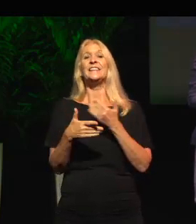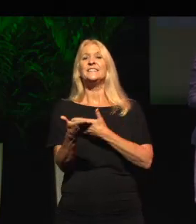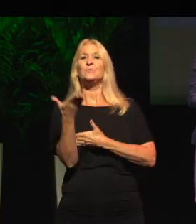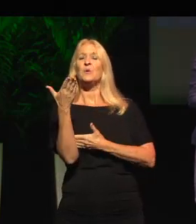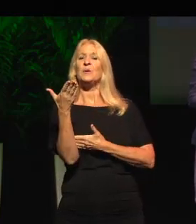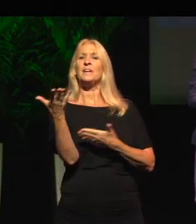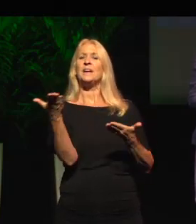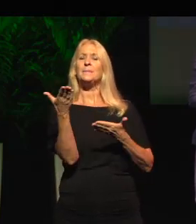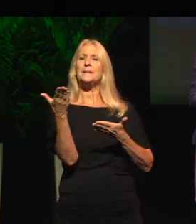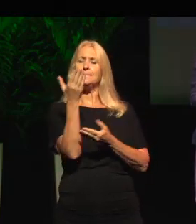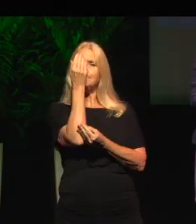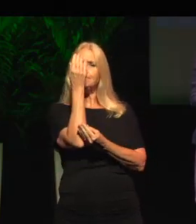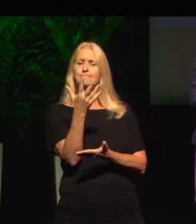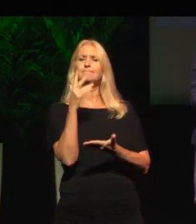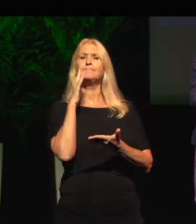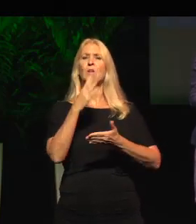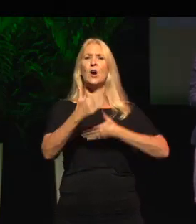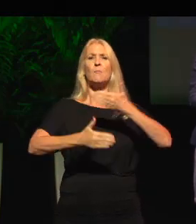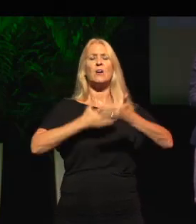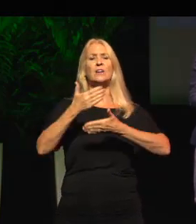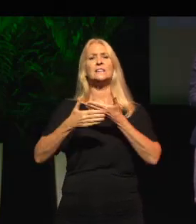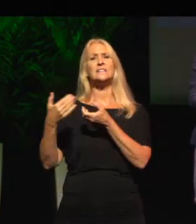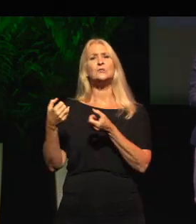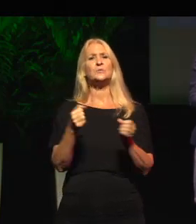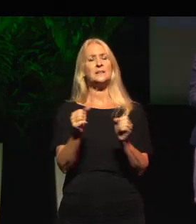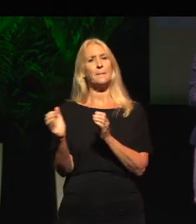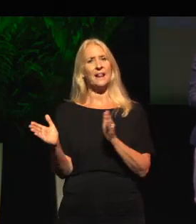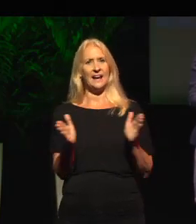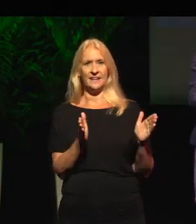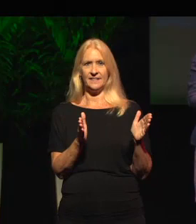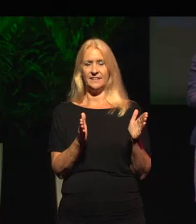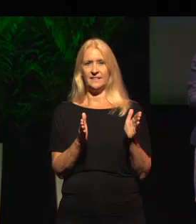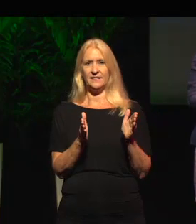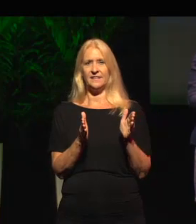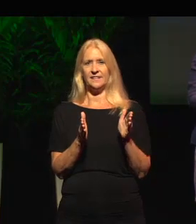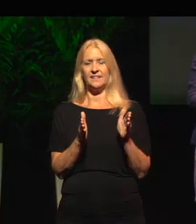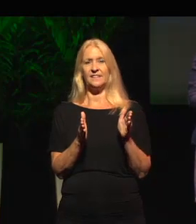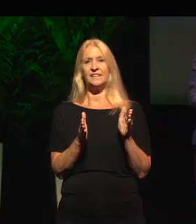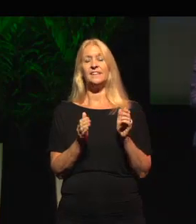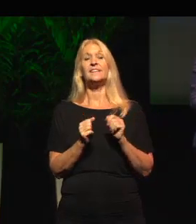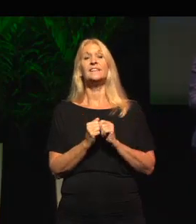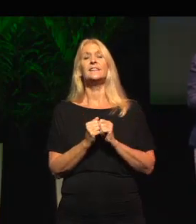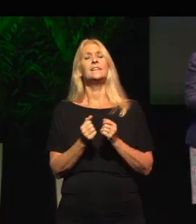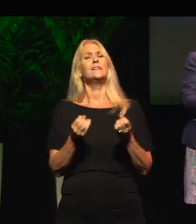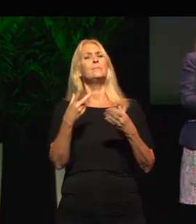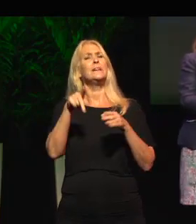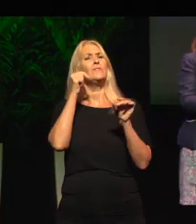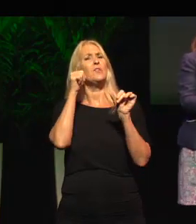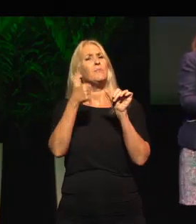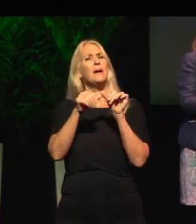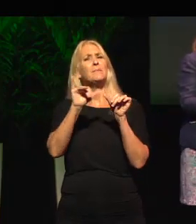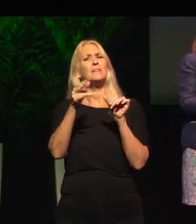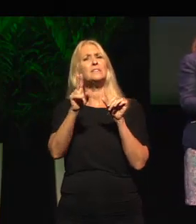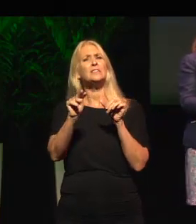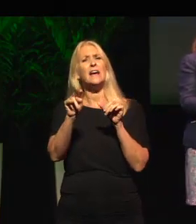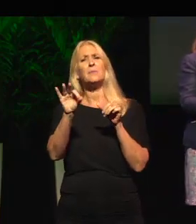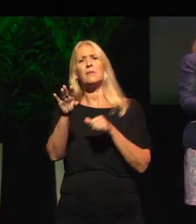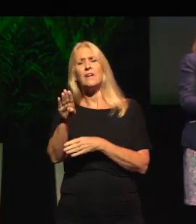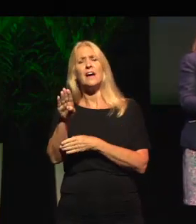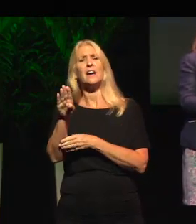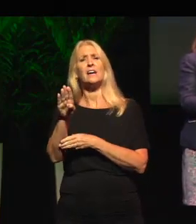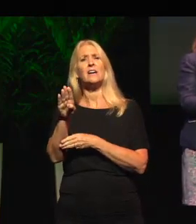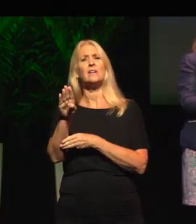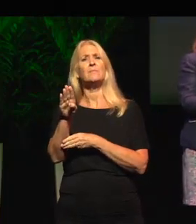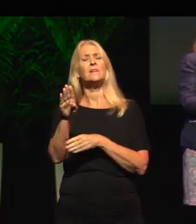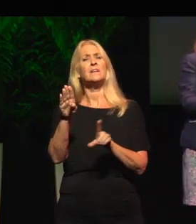here to share with you our progress in strategic planning. Many of you recall that in January and February, we're